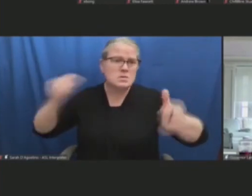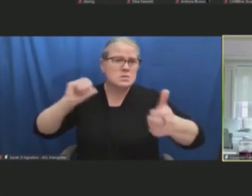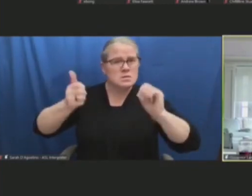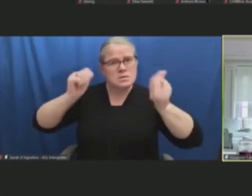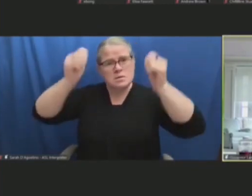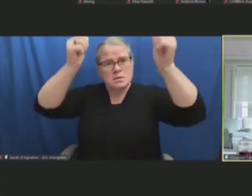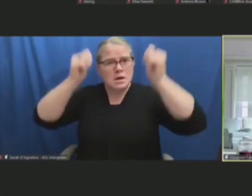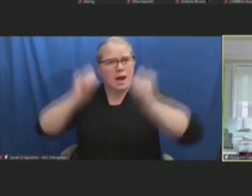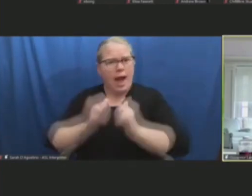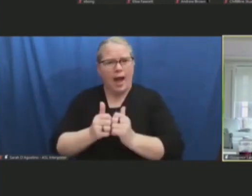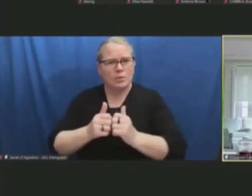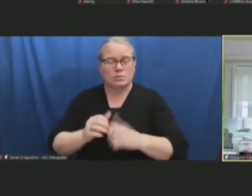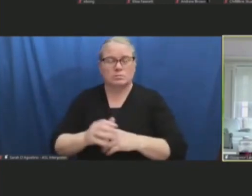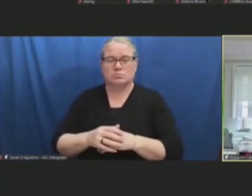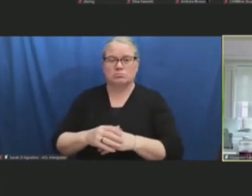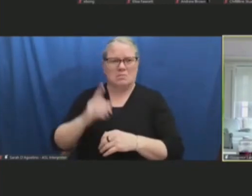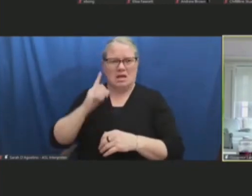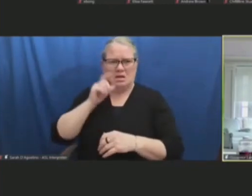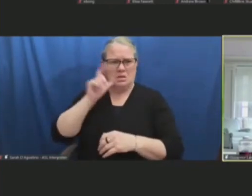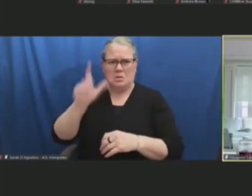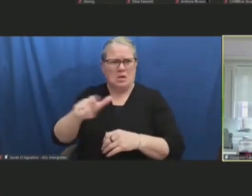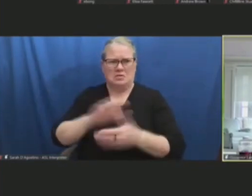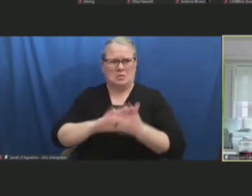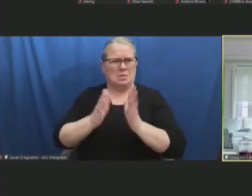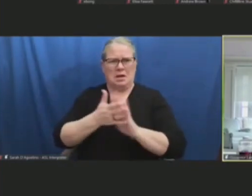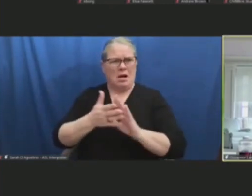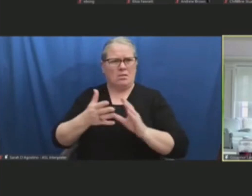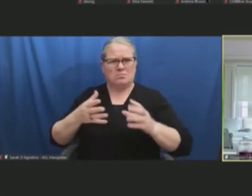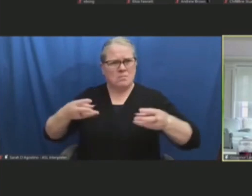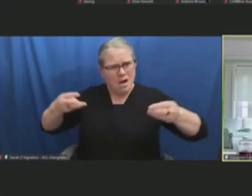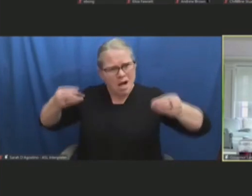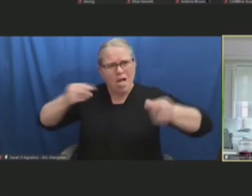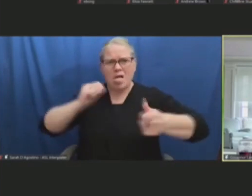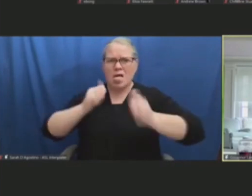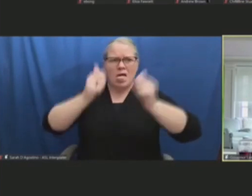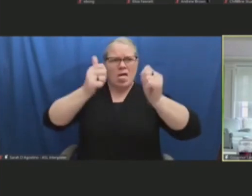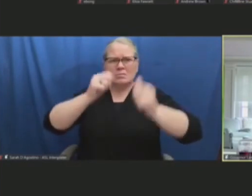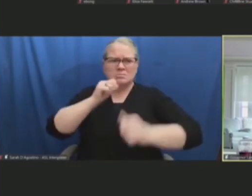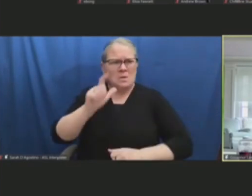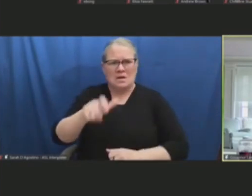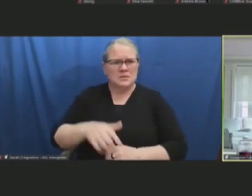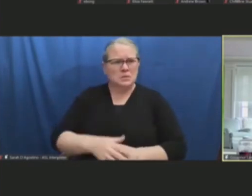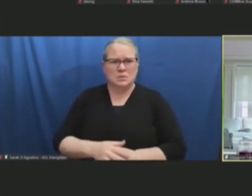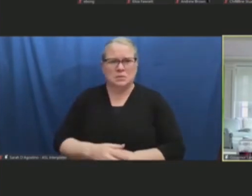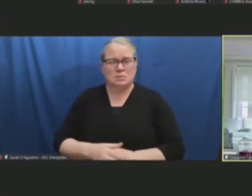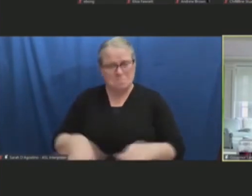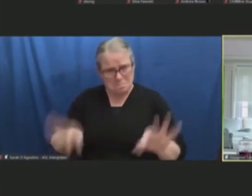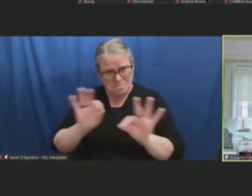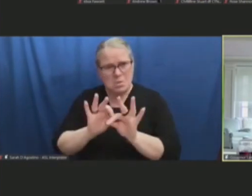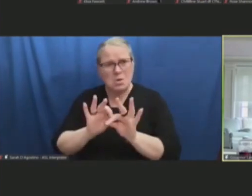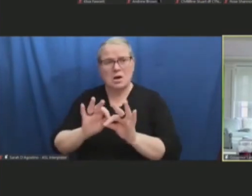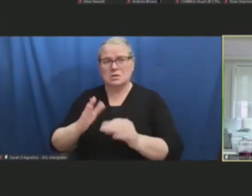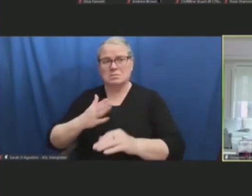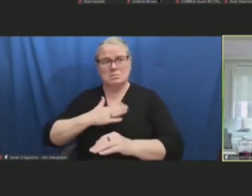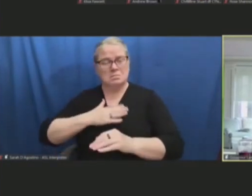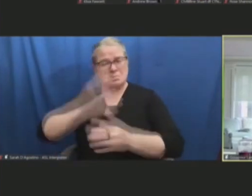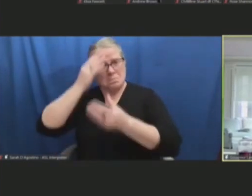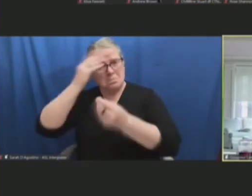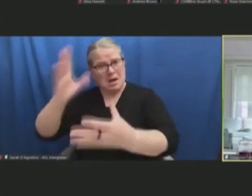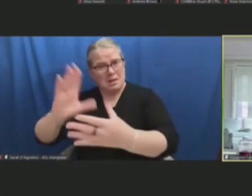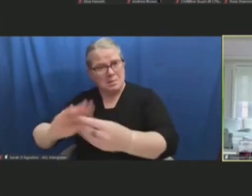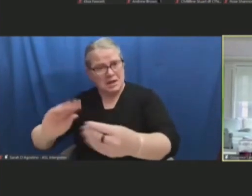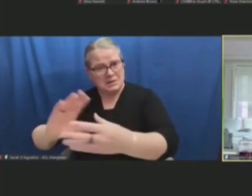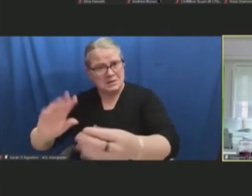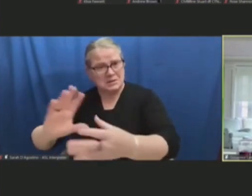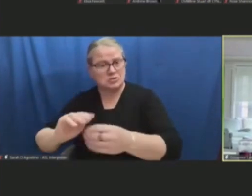I don't think it has to be that at all. I think that if we stick to our message, keep it positive, talk about what you want to do for the